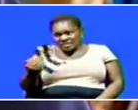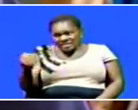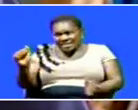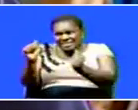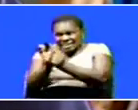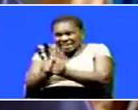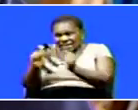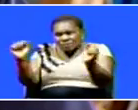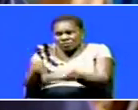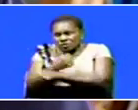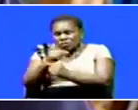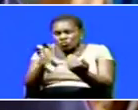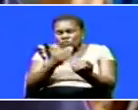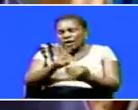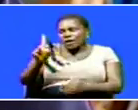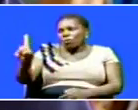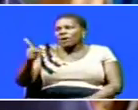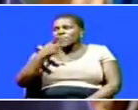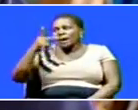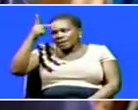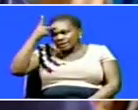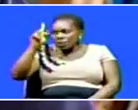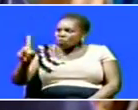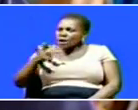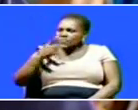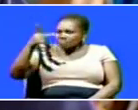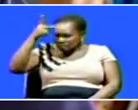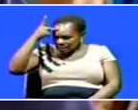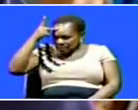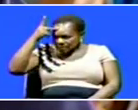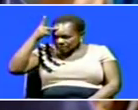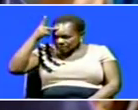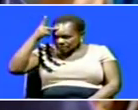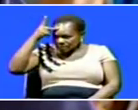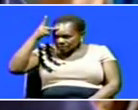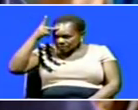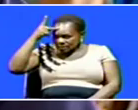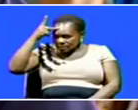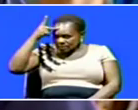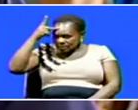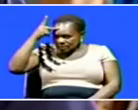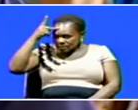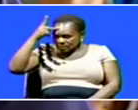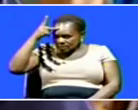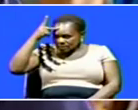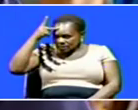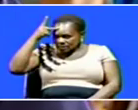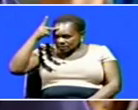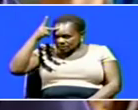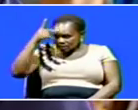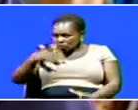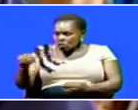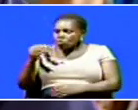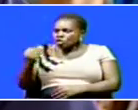to look after the one parent. One parent didn't take her children to children's